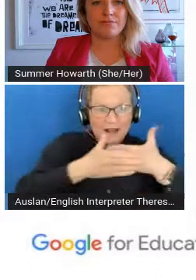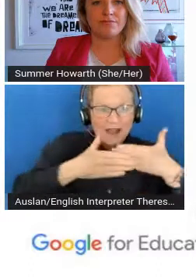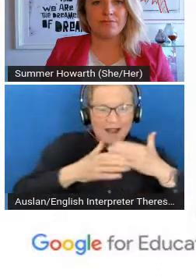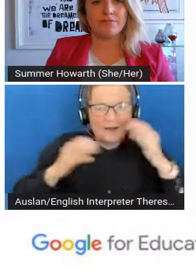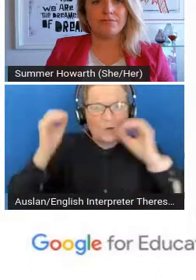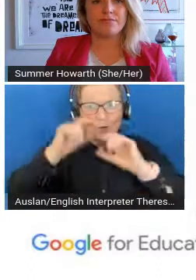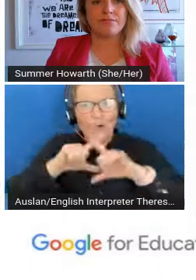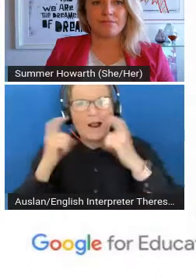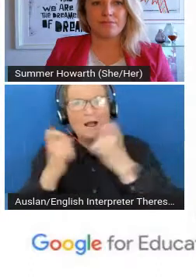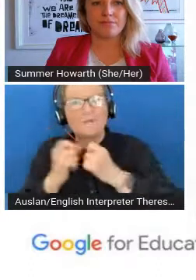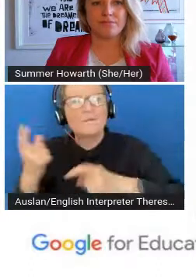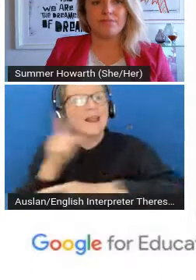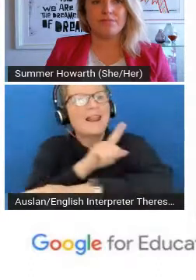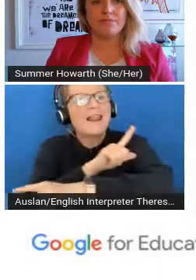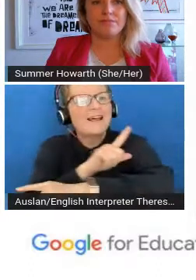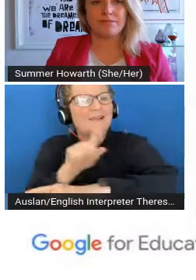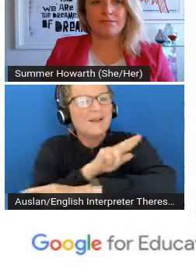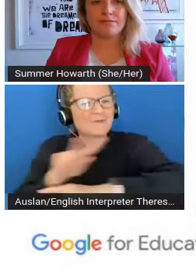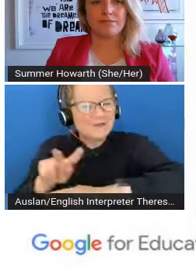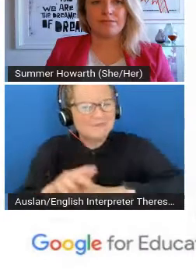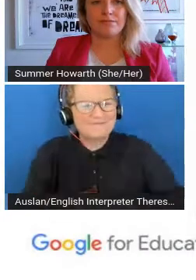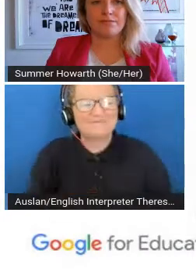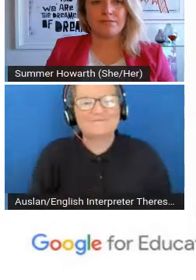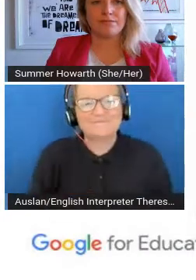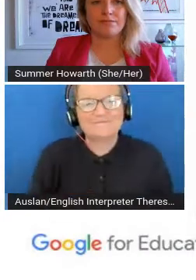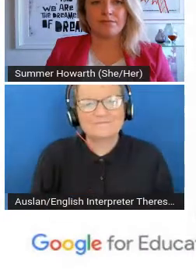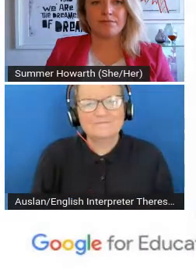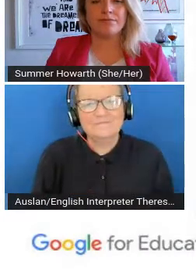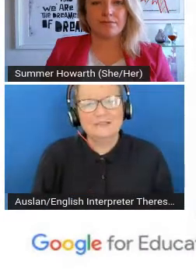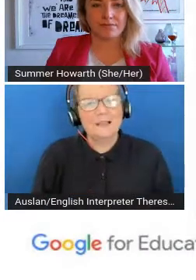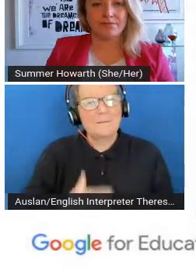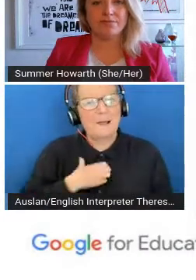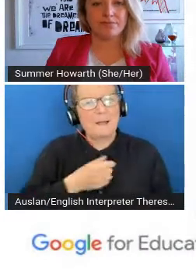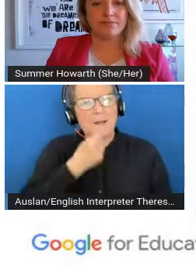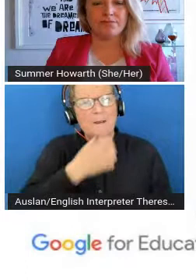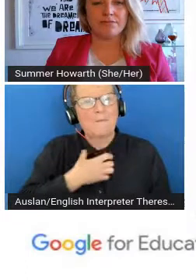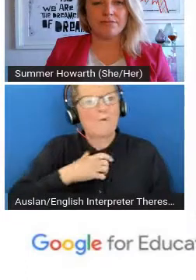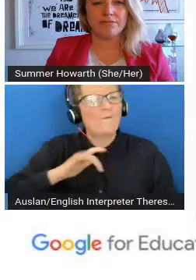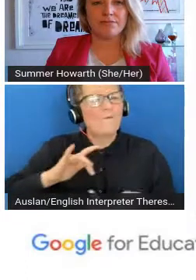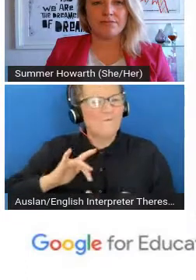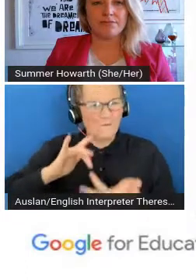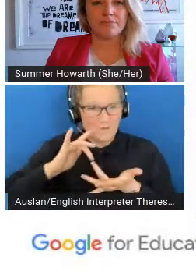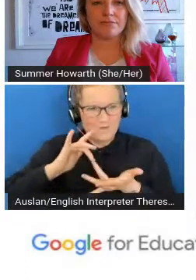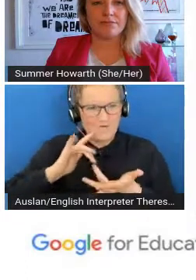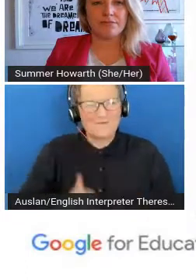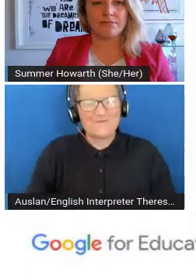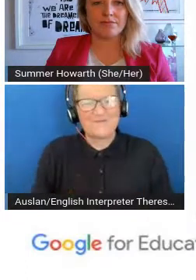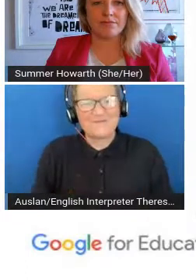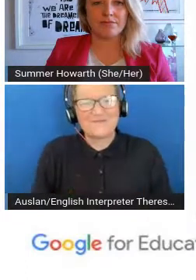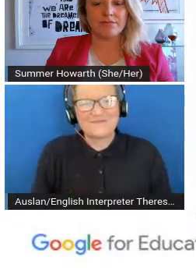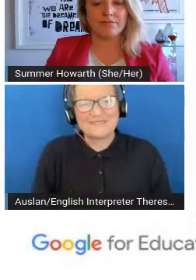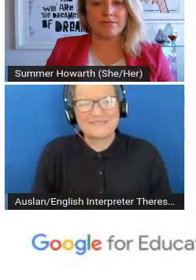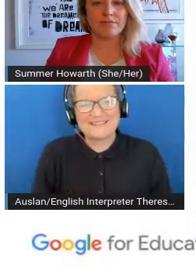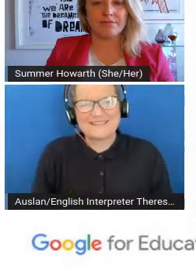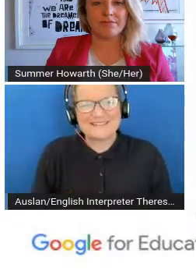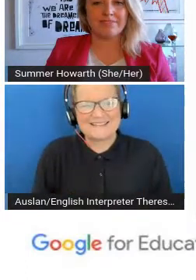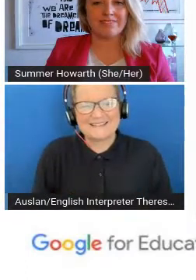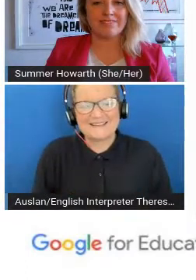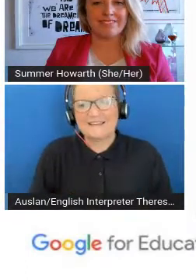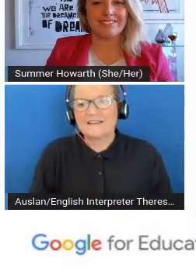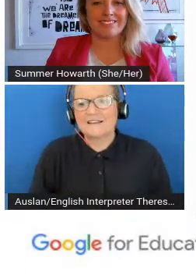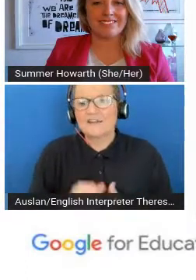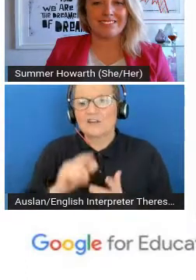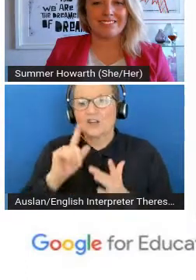in the last session, so that it becomes a bit more formal as well. So, and Janine, awesome, thank you.